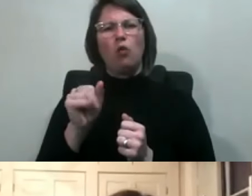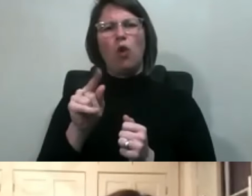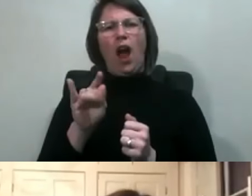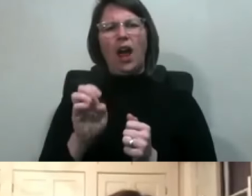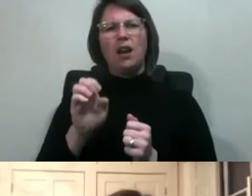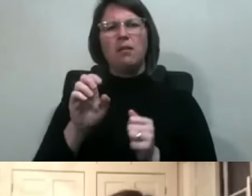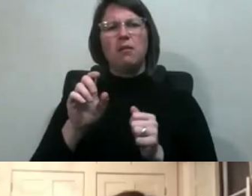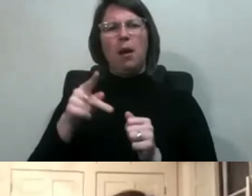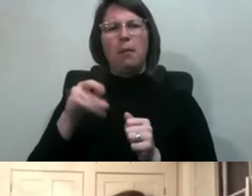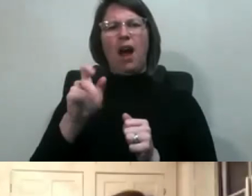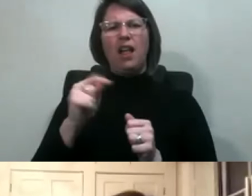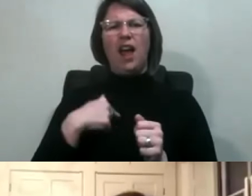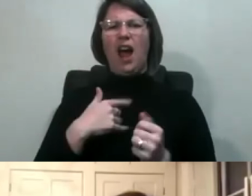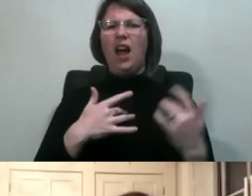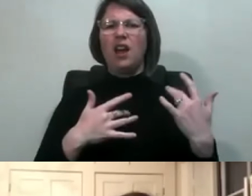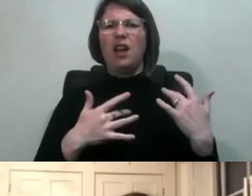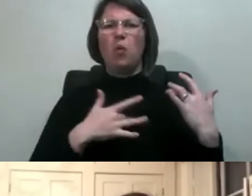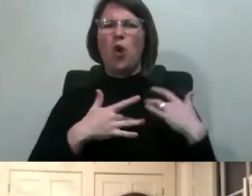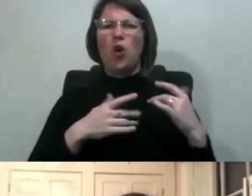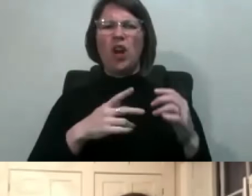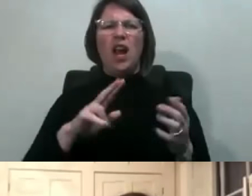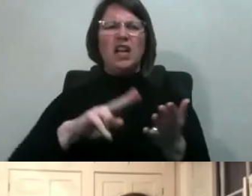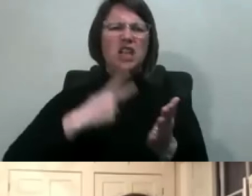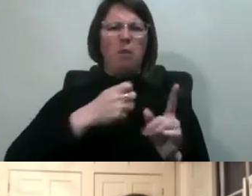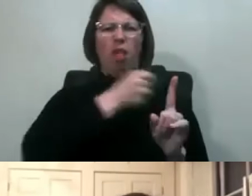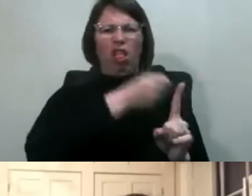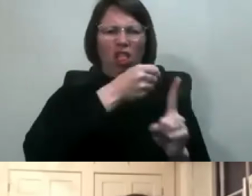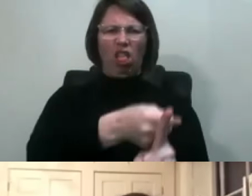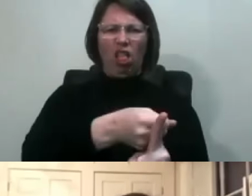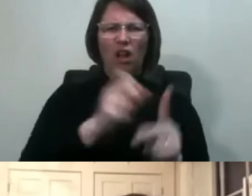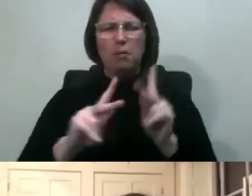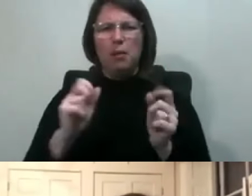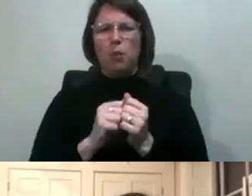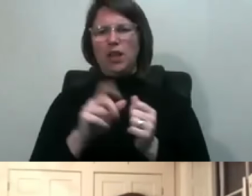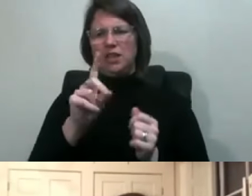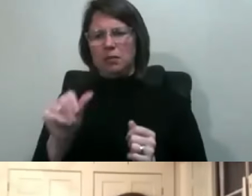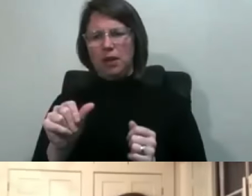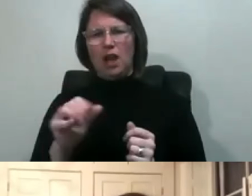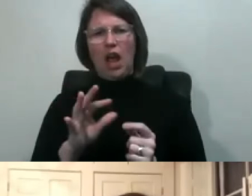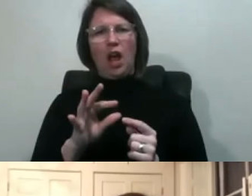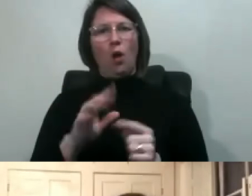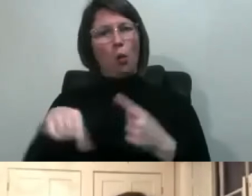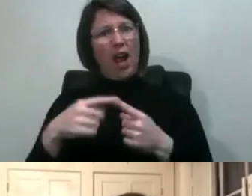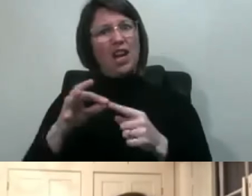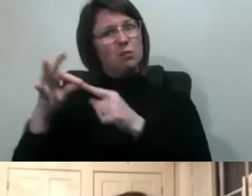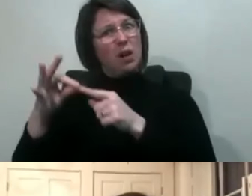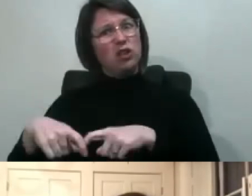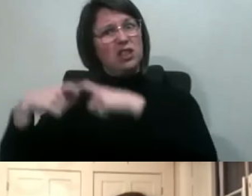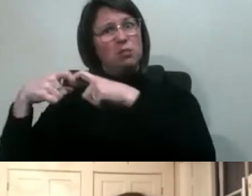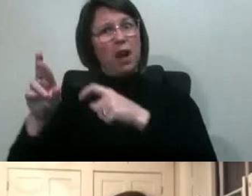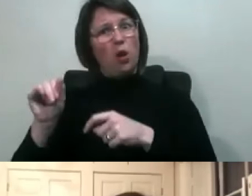we're double jeopardy or double impacting people with disabilities by taking, especially suspending a route. Maybe not so